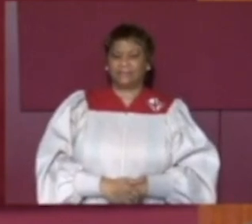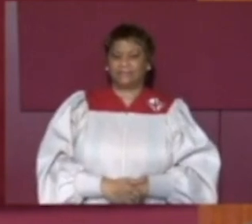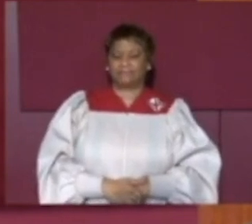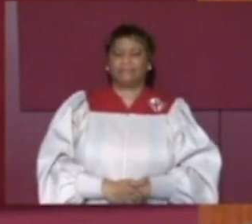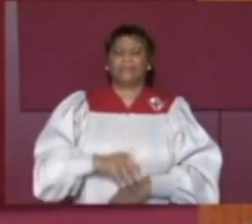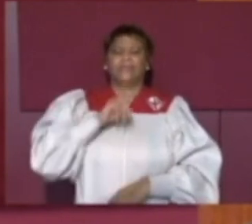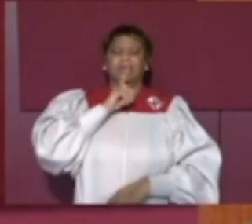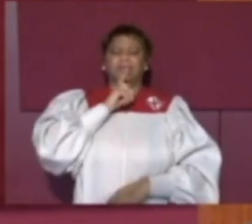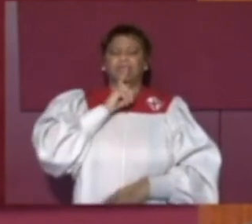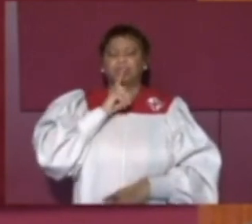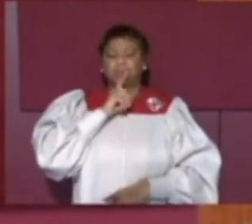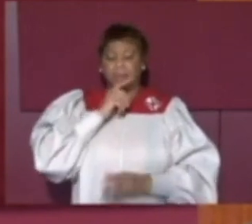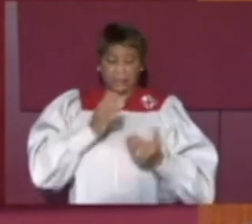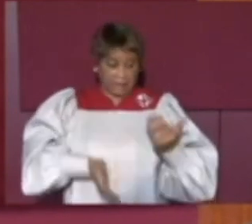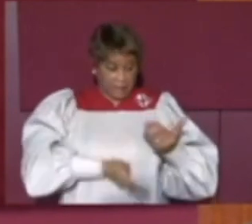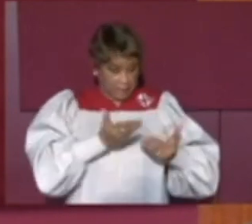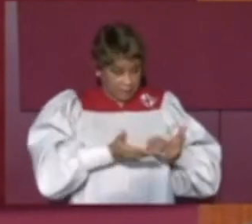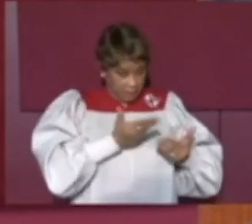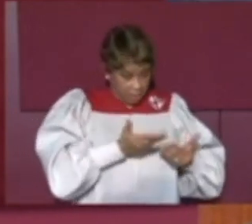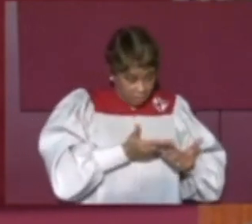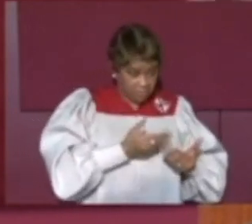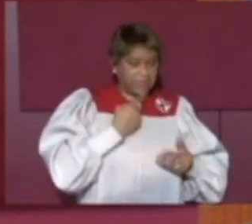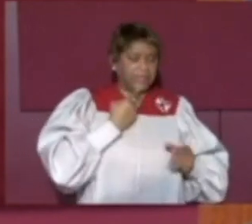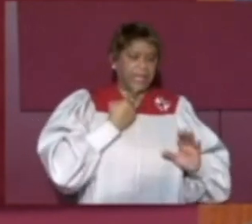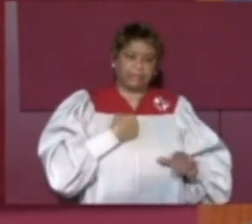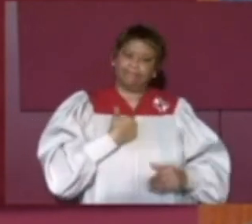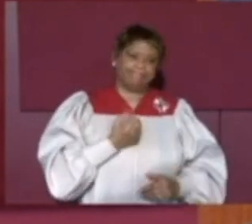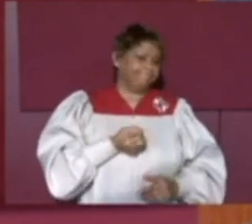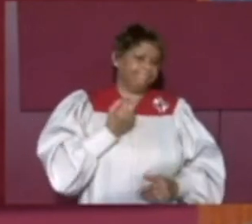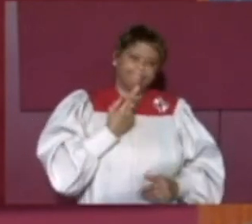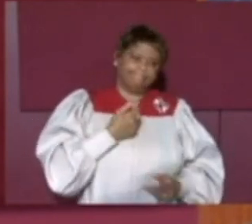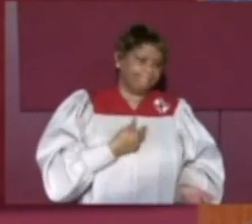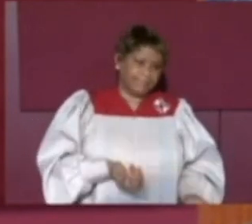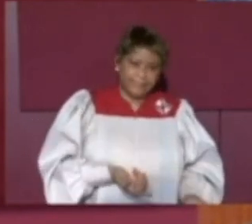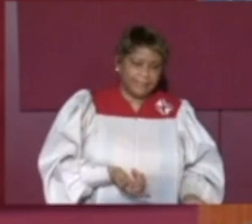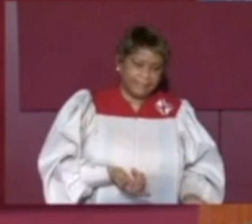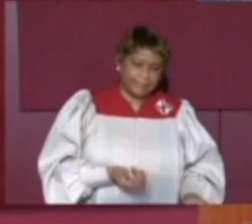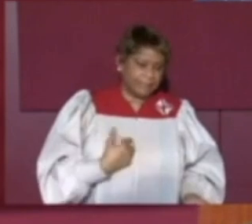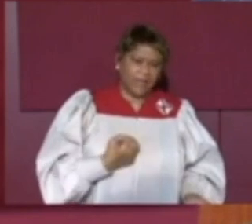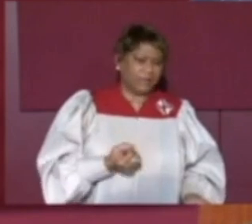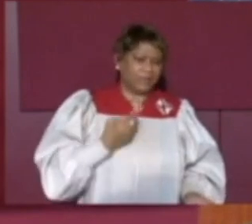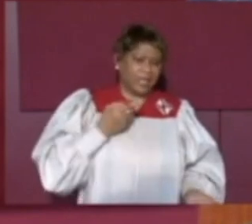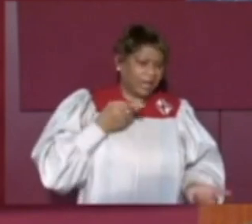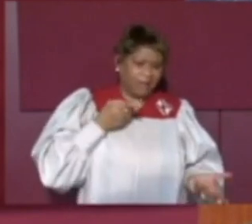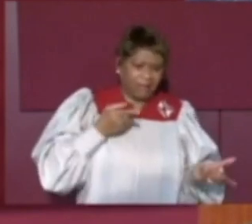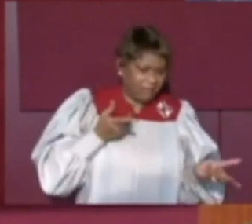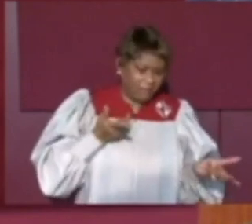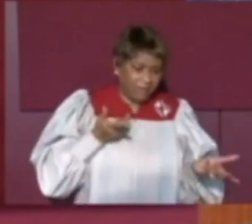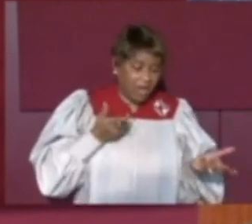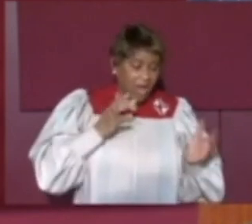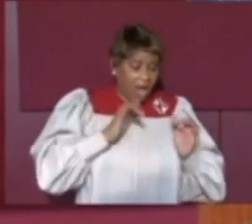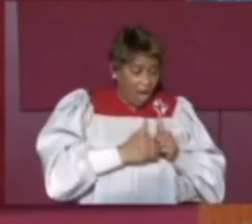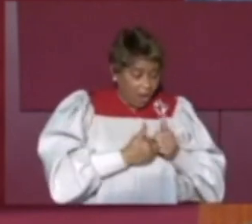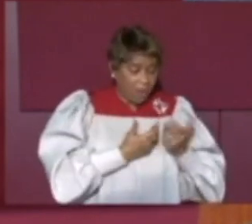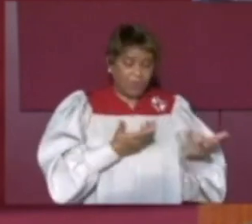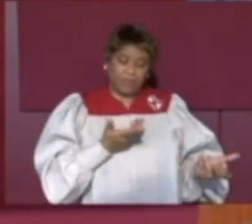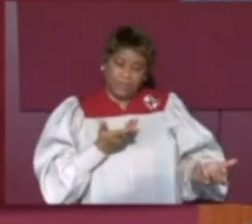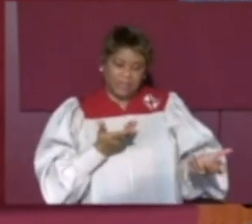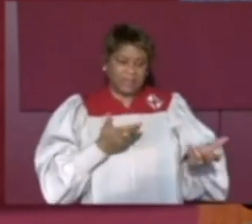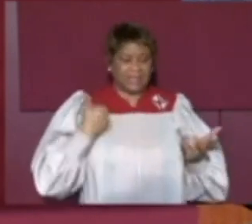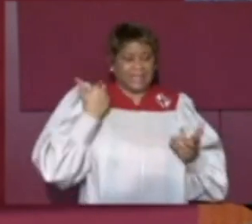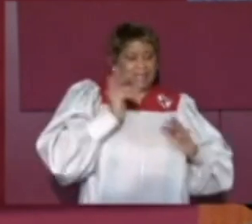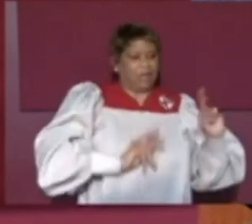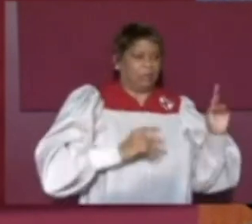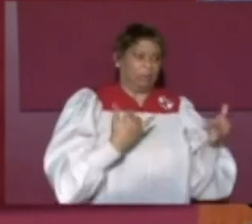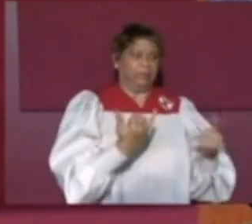It is far easier to just say, I don't understand. I don't understand how young